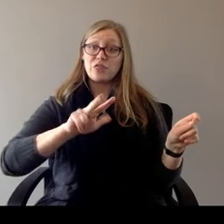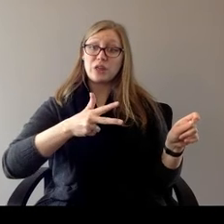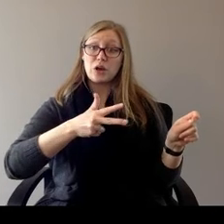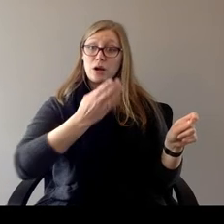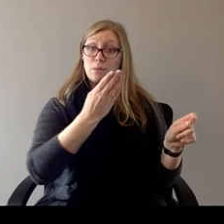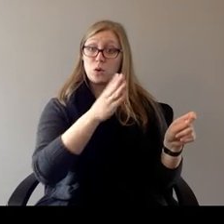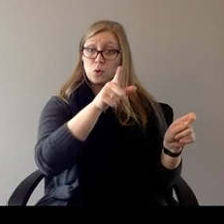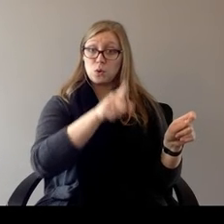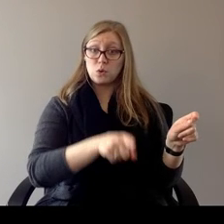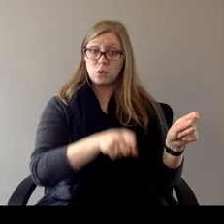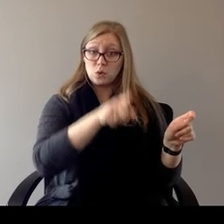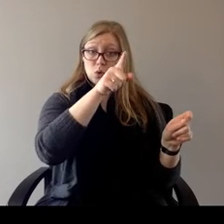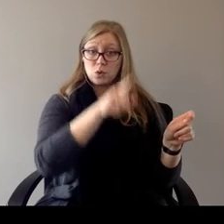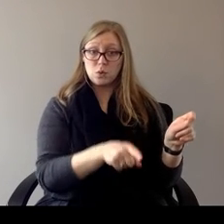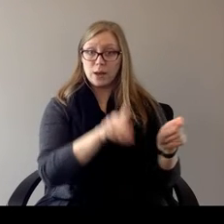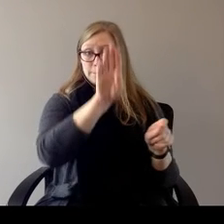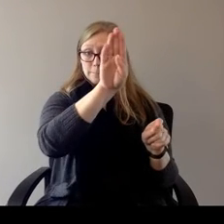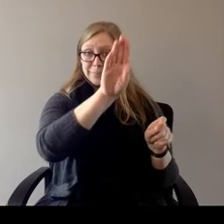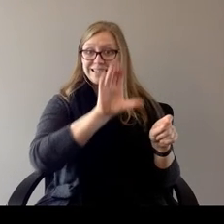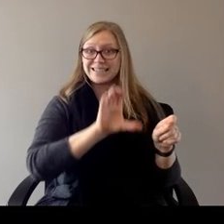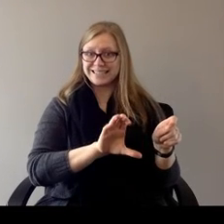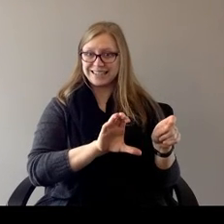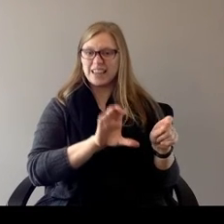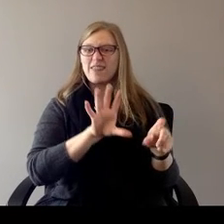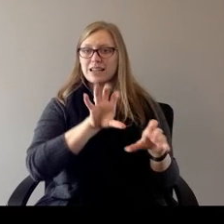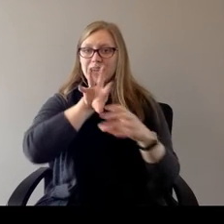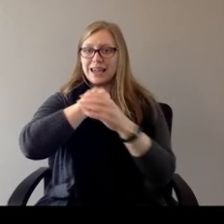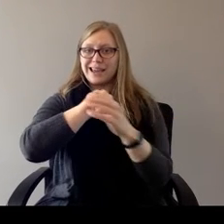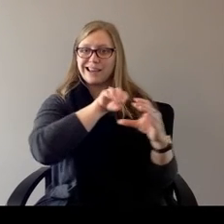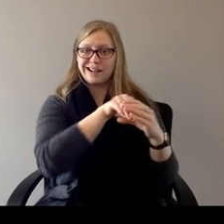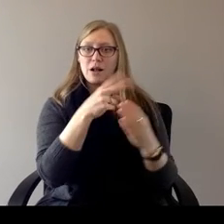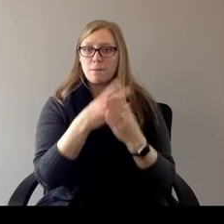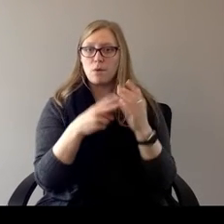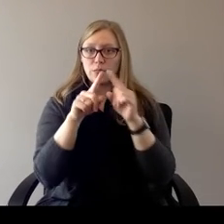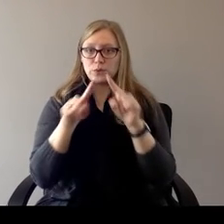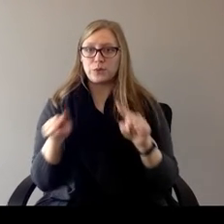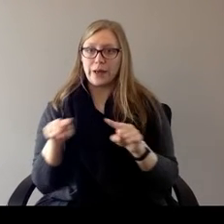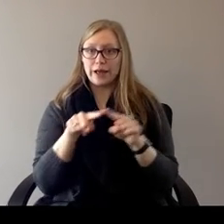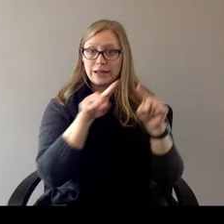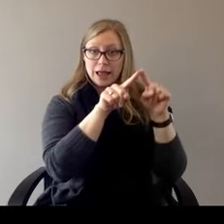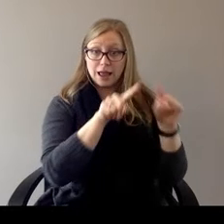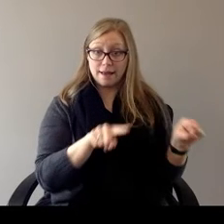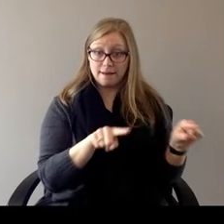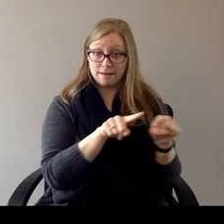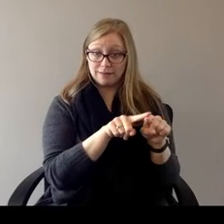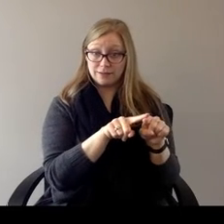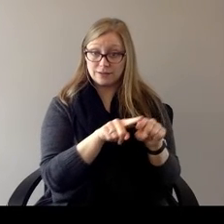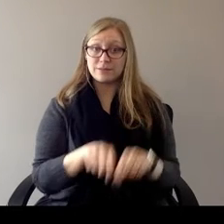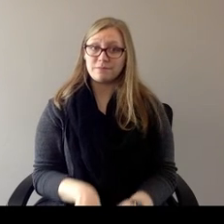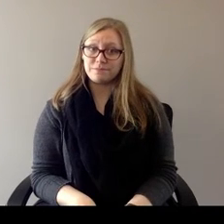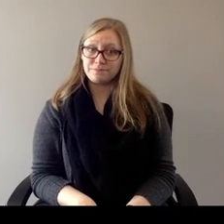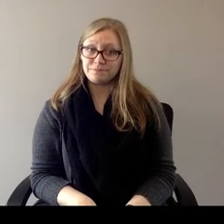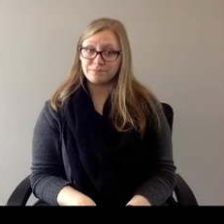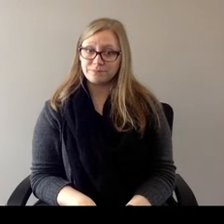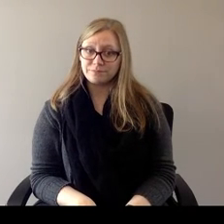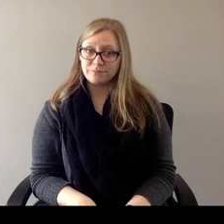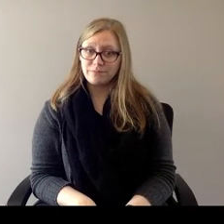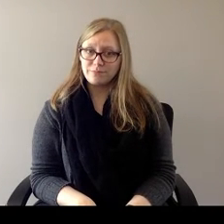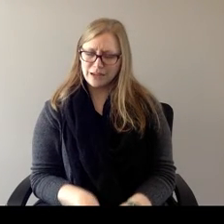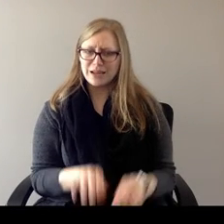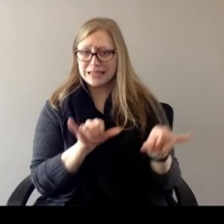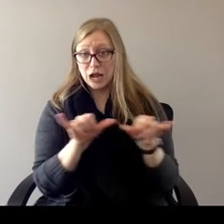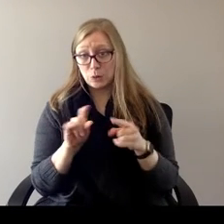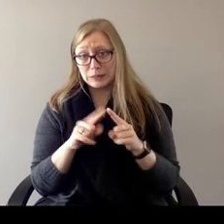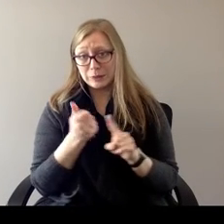so that's that idea where it's going to be the same length as itself, which is kind of a somewhat strange idea, but yet